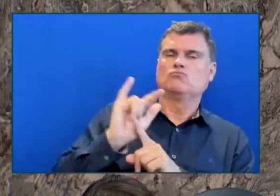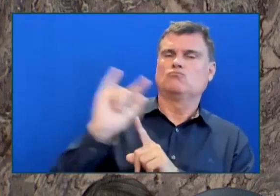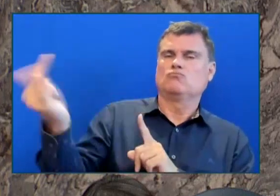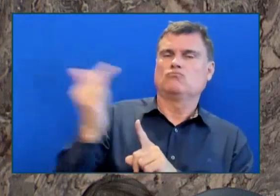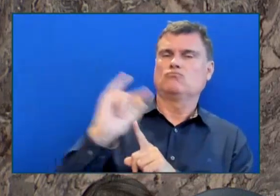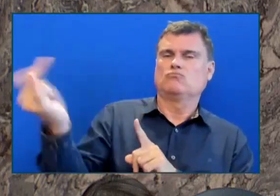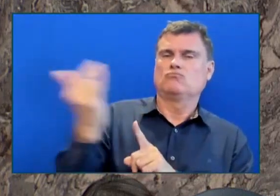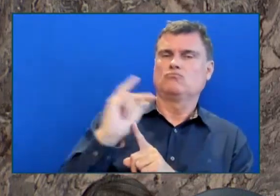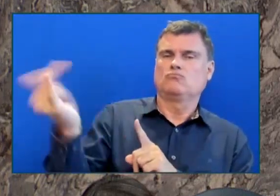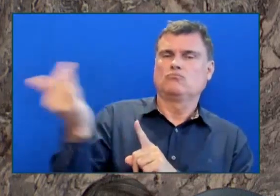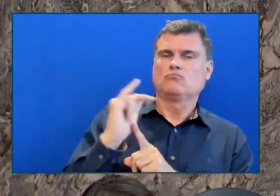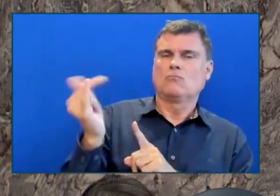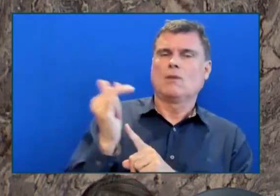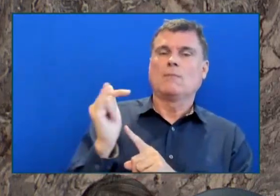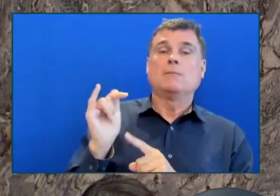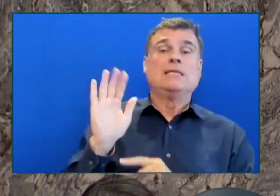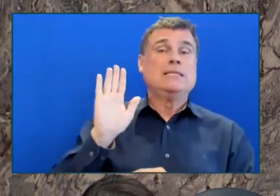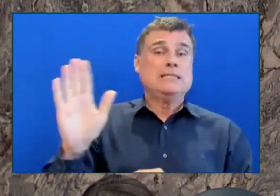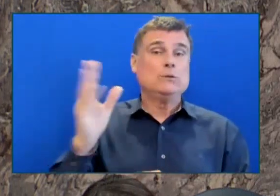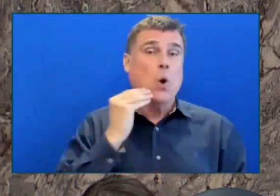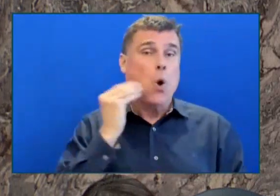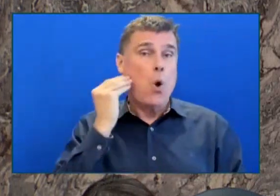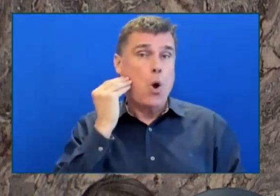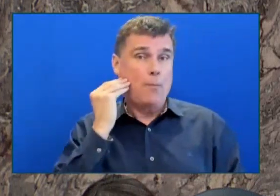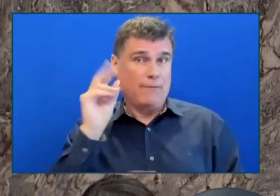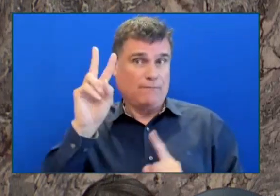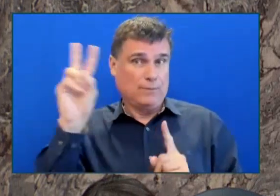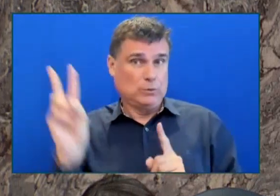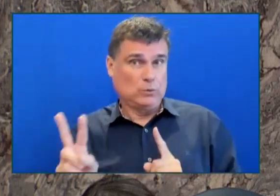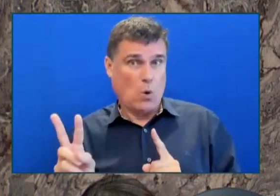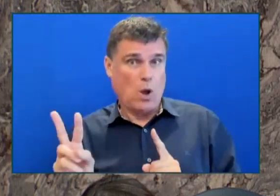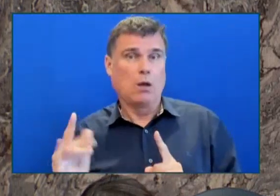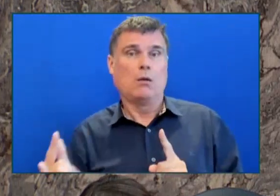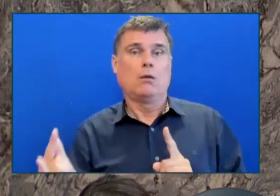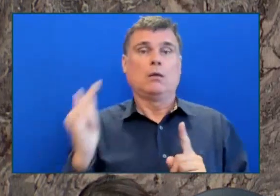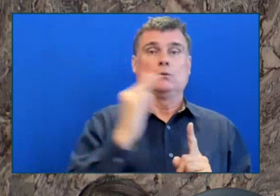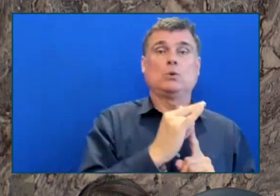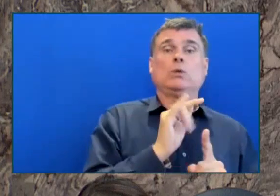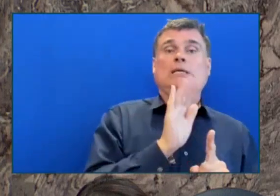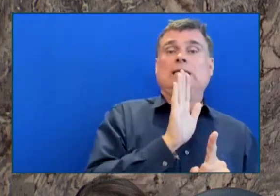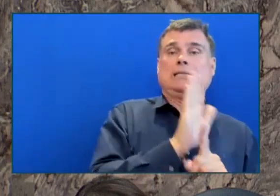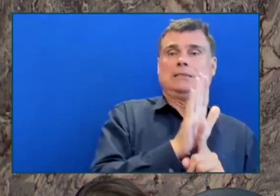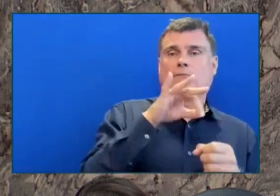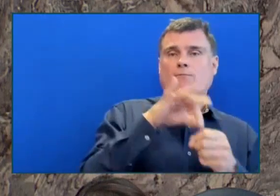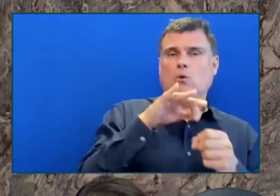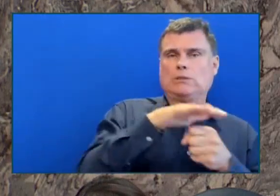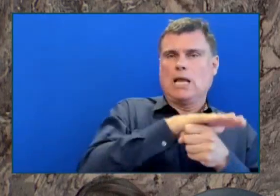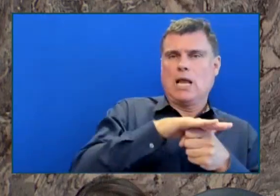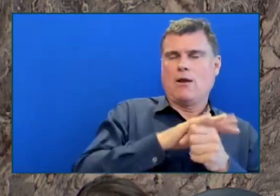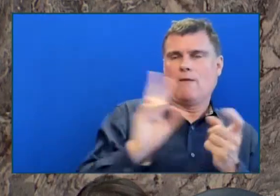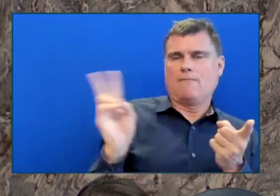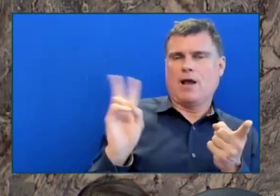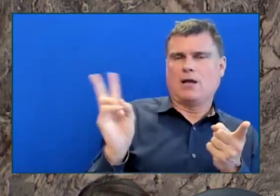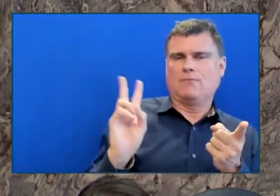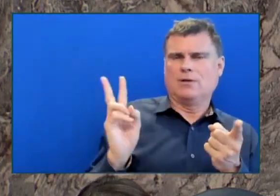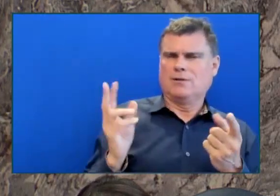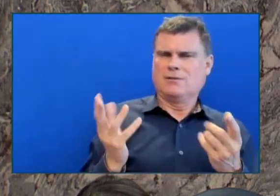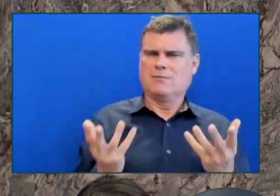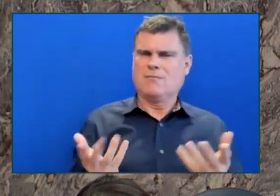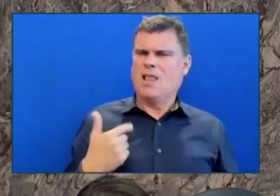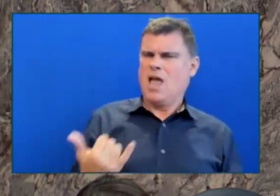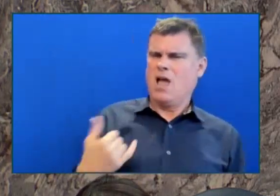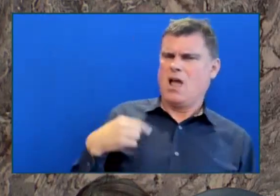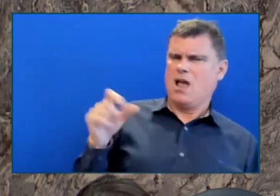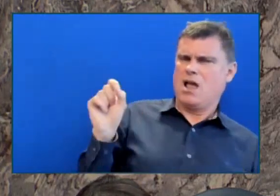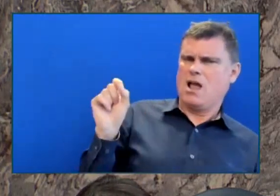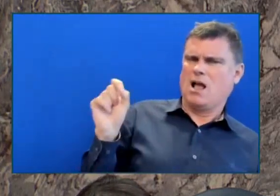to his constituency in Vancouver. My question is to the Premier. As Vancouver renters are facing the most expensive